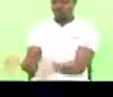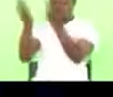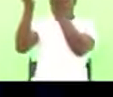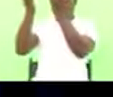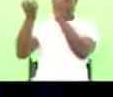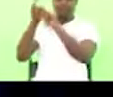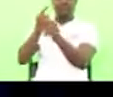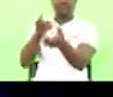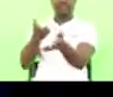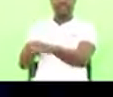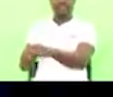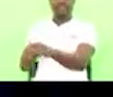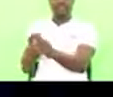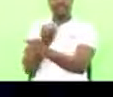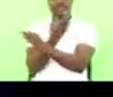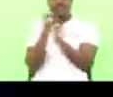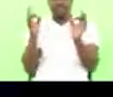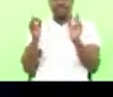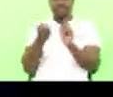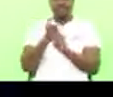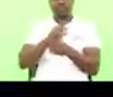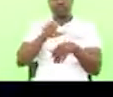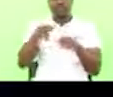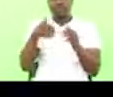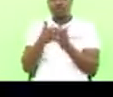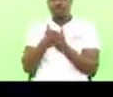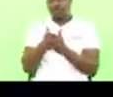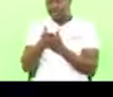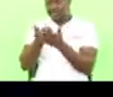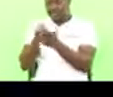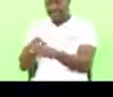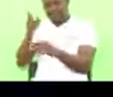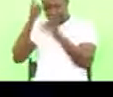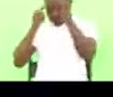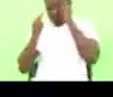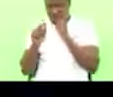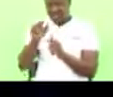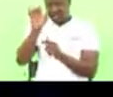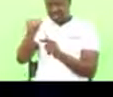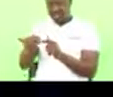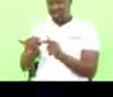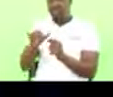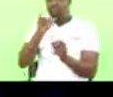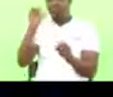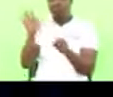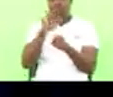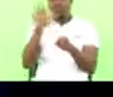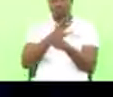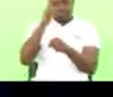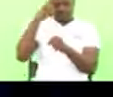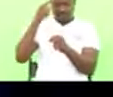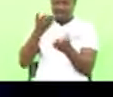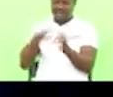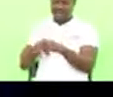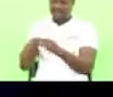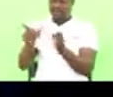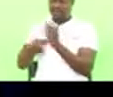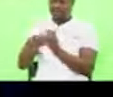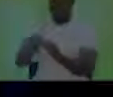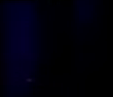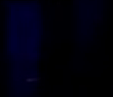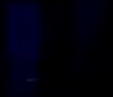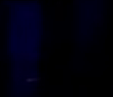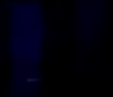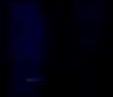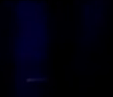from the dead, freeing him from the agony of death, because it was impossible for death to keep his hold